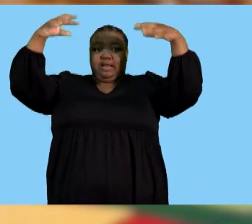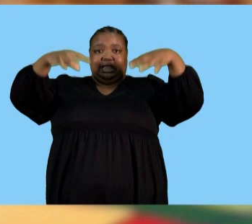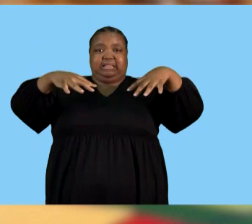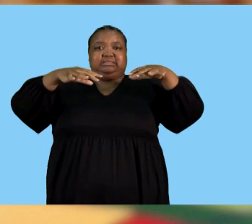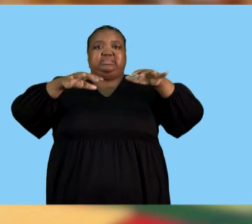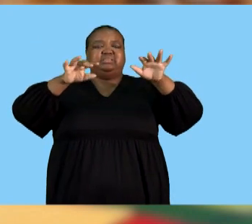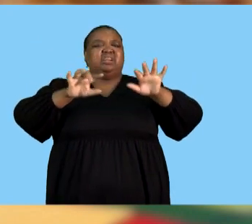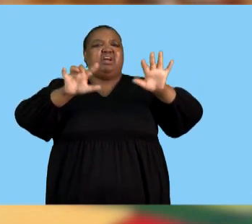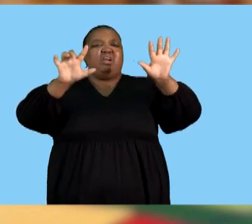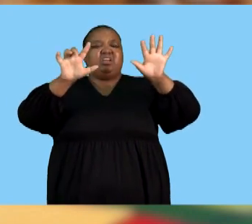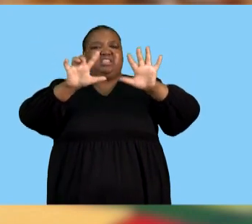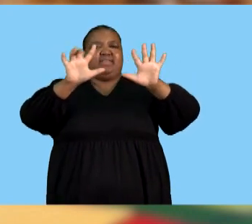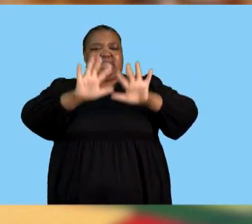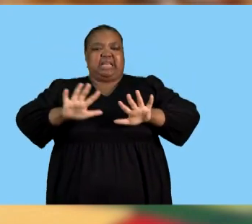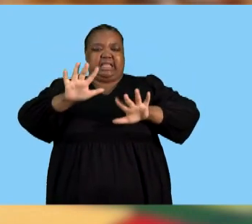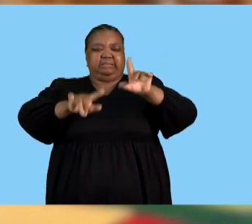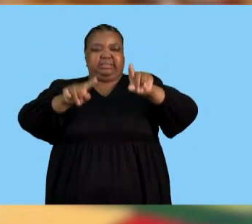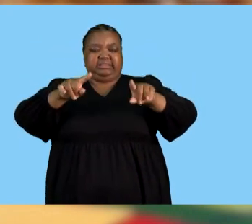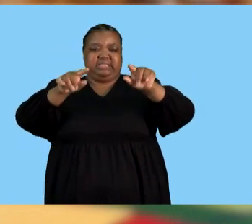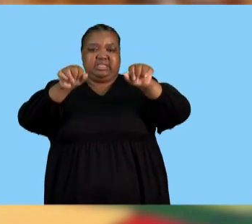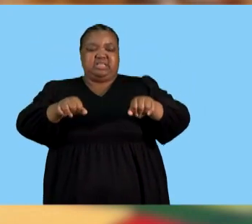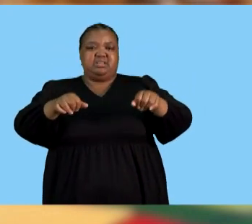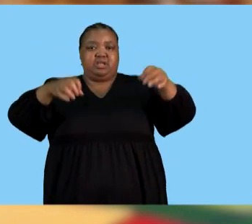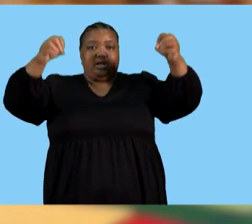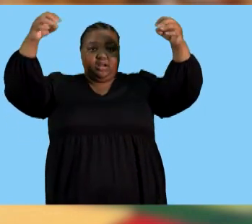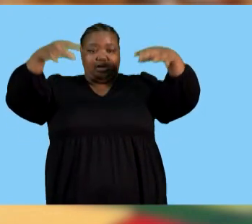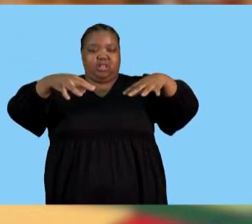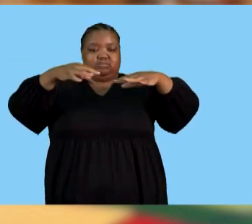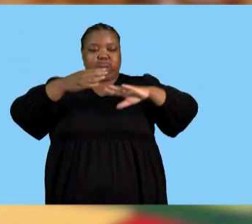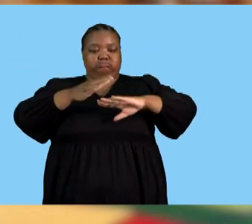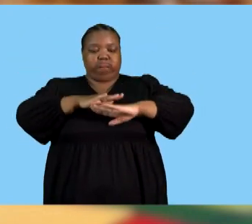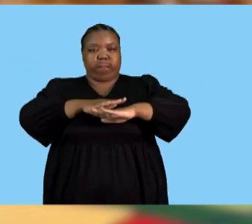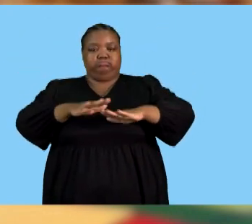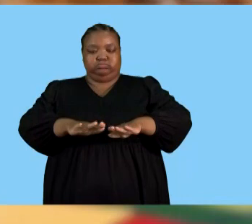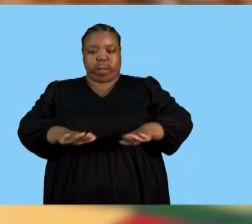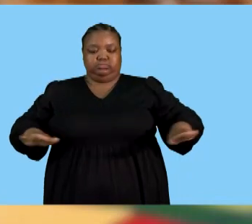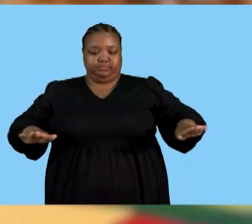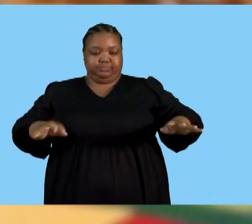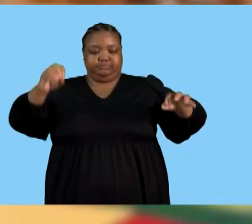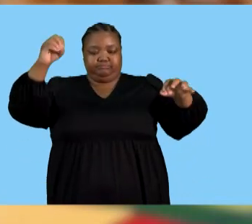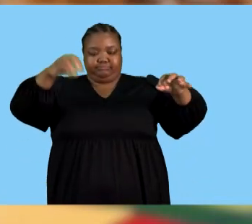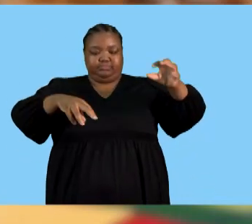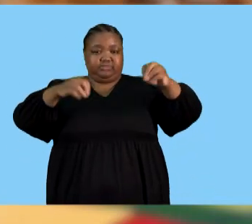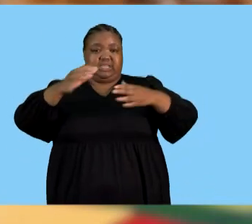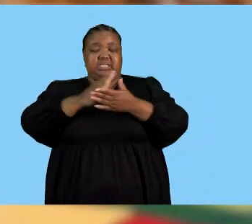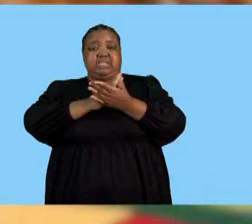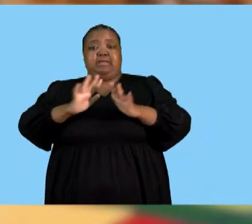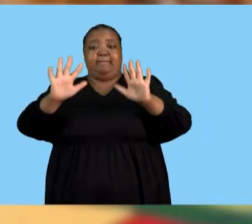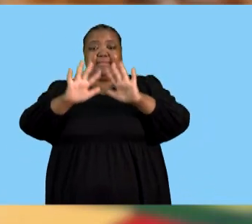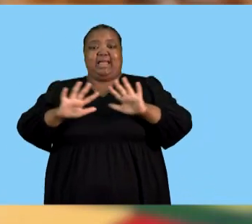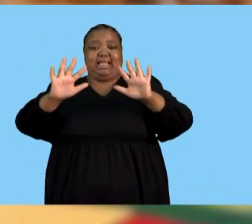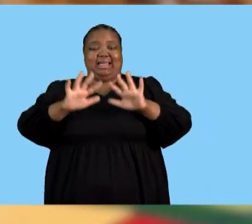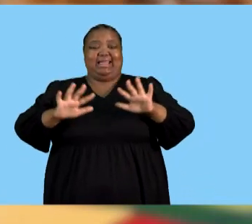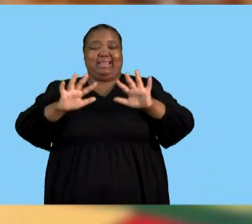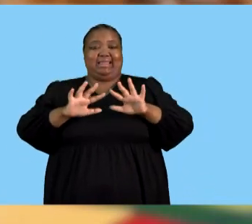7 different colors that are giving us the white light. We are seeing that if that light strikes a surface, some of those colors, they are going to